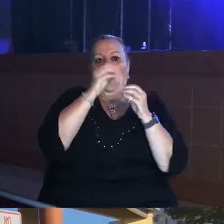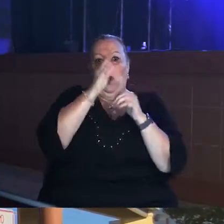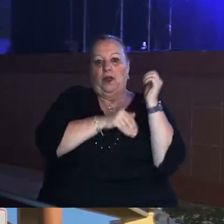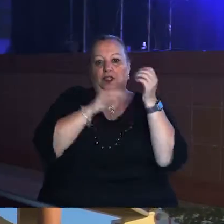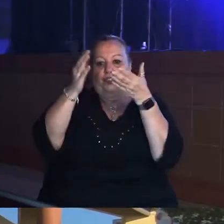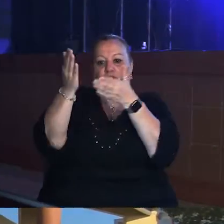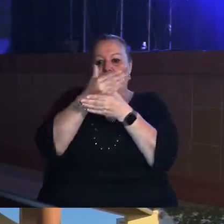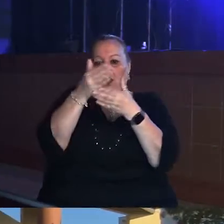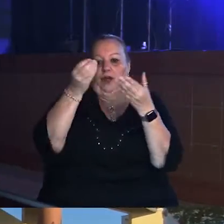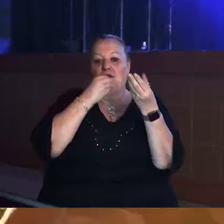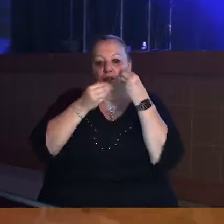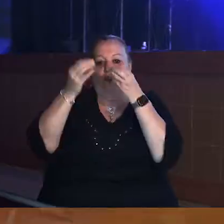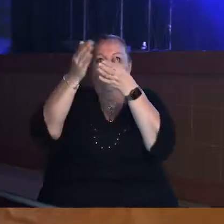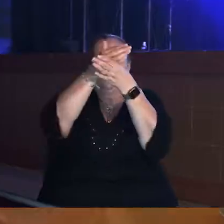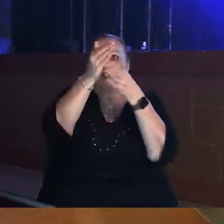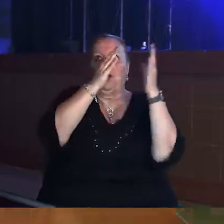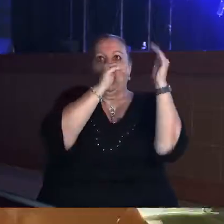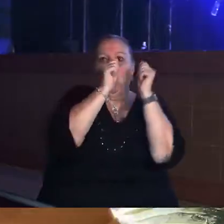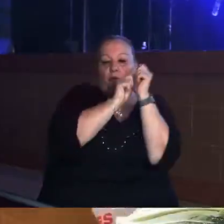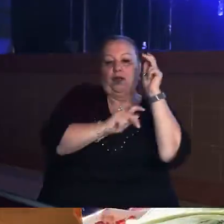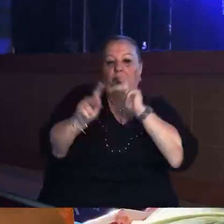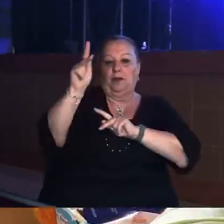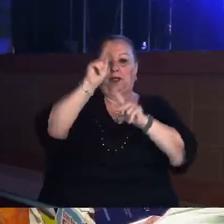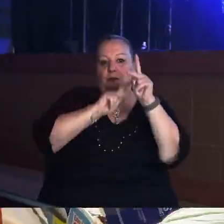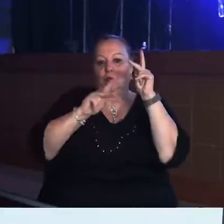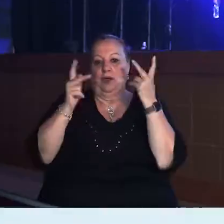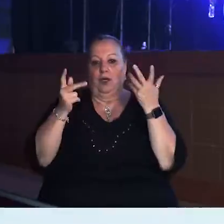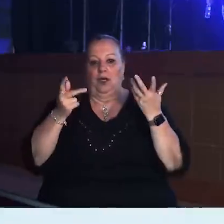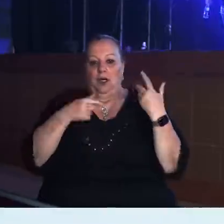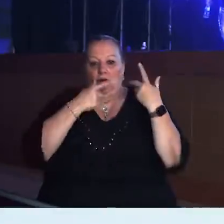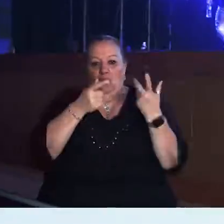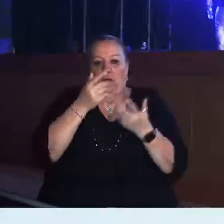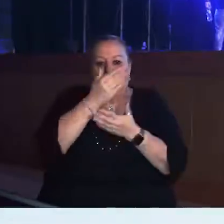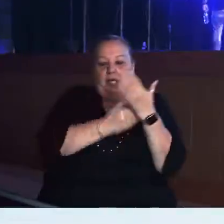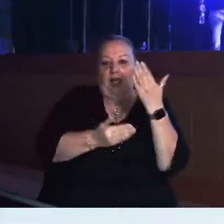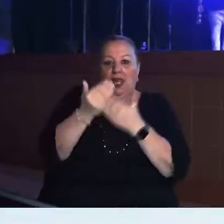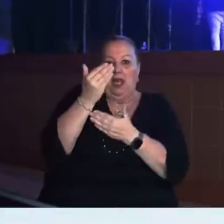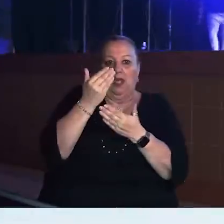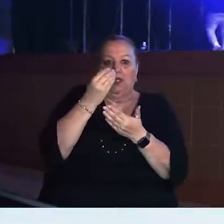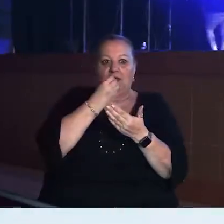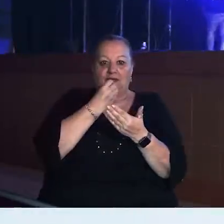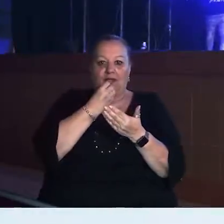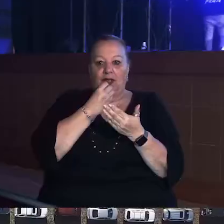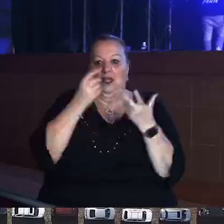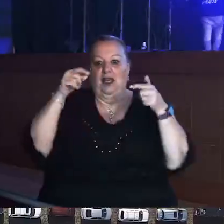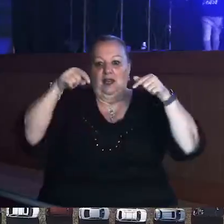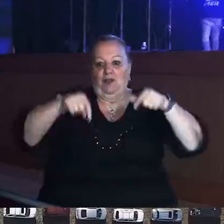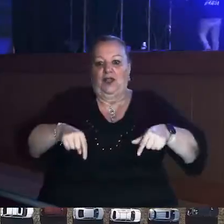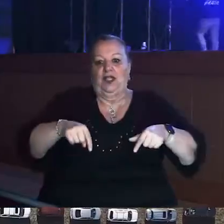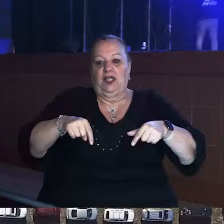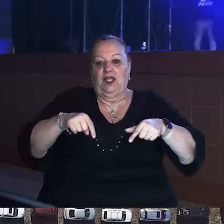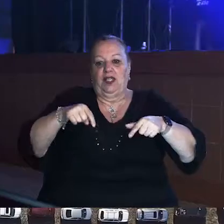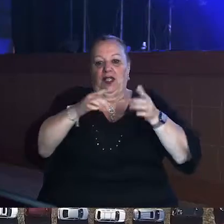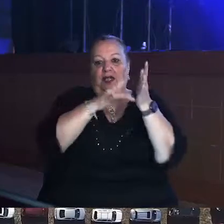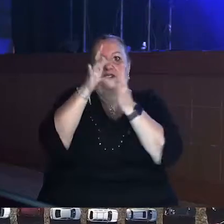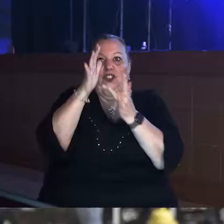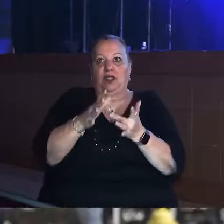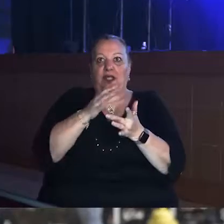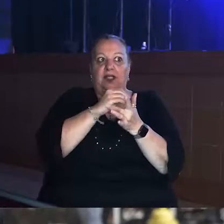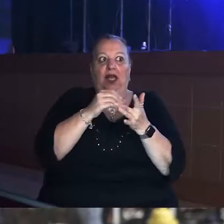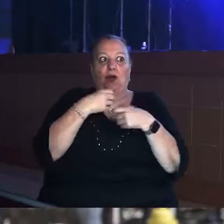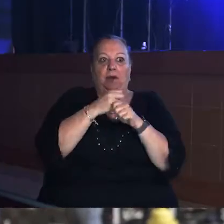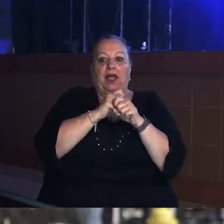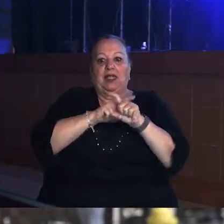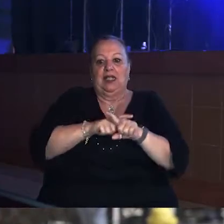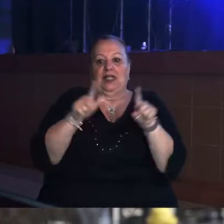We've been sharing hope with people. We've been the hands and the feet of Jesus, and we're just making a difference. And I just want to thank you for the